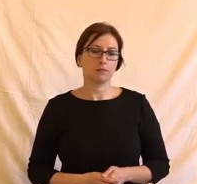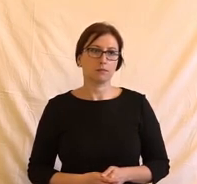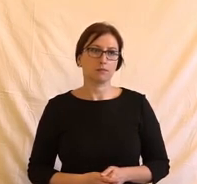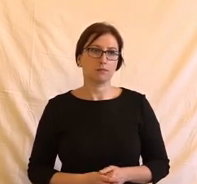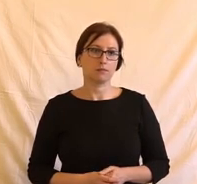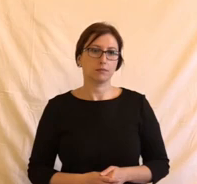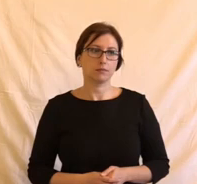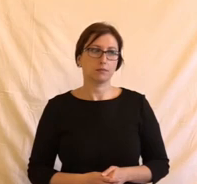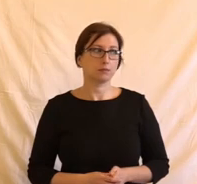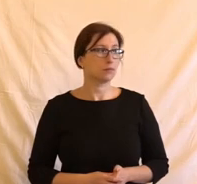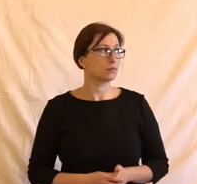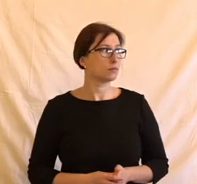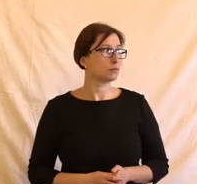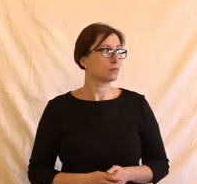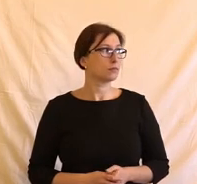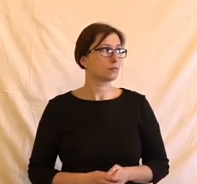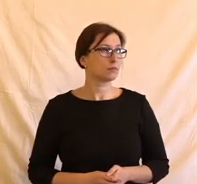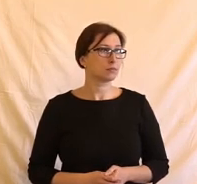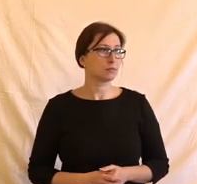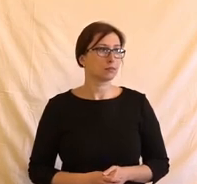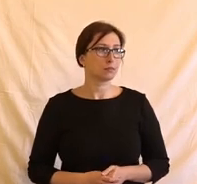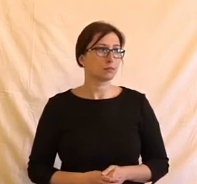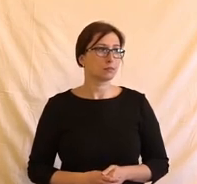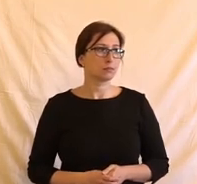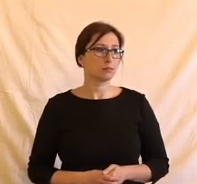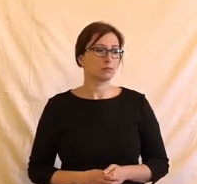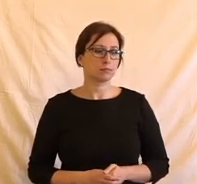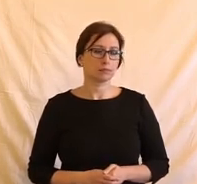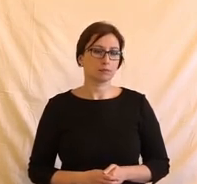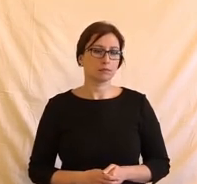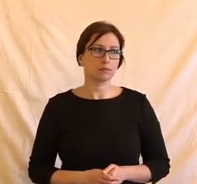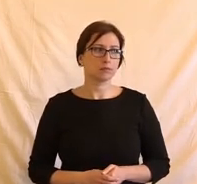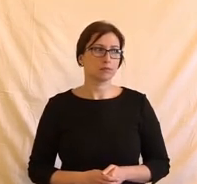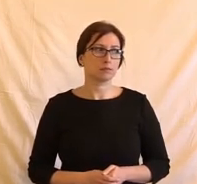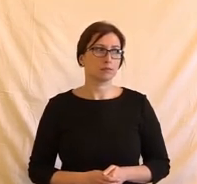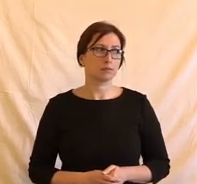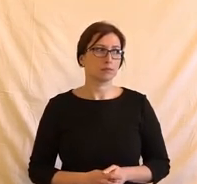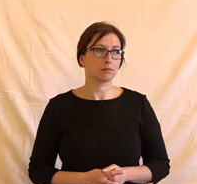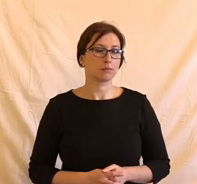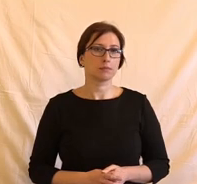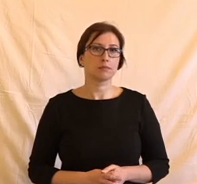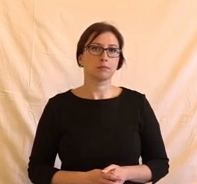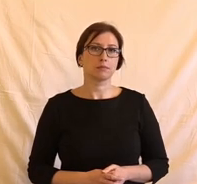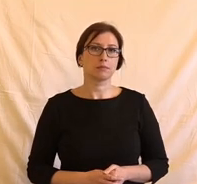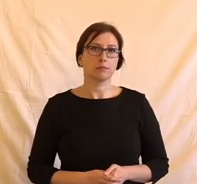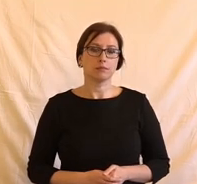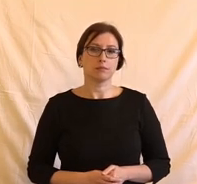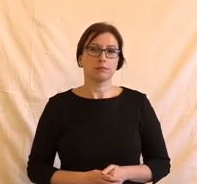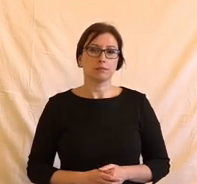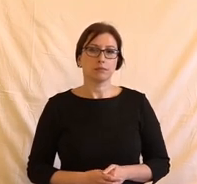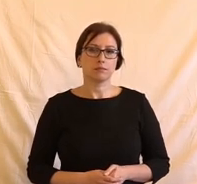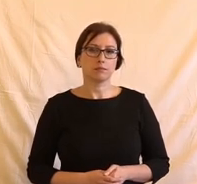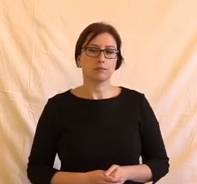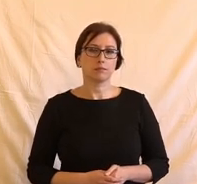a proper note or if it just was a forgery. So that created uncertainty in